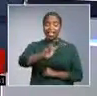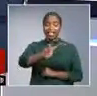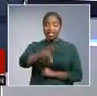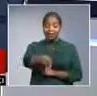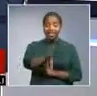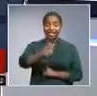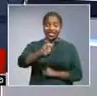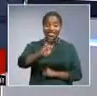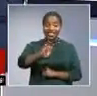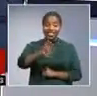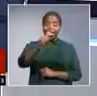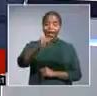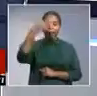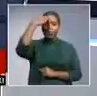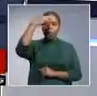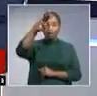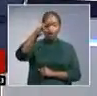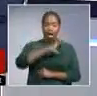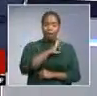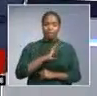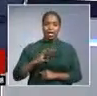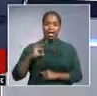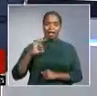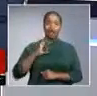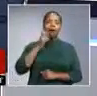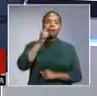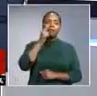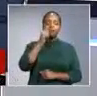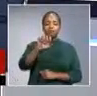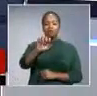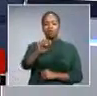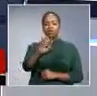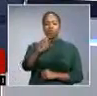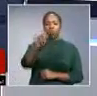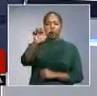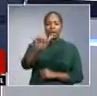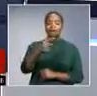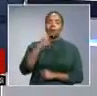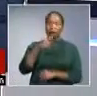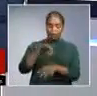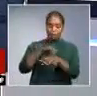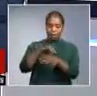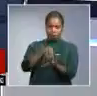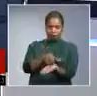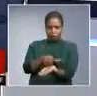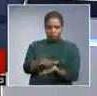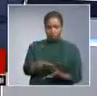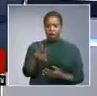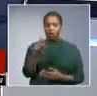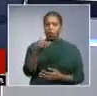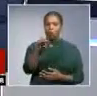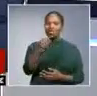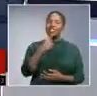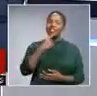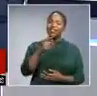Attempts to remove Tshwane's mayor due on Thursday. Let's hear from the ANC's Kgosi Mahepe, who says the DA mayor is